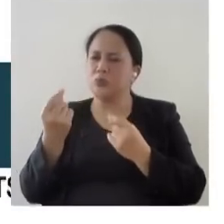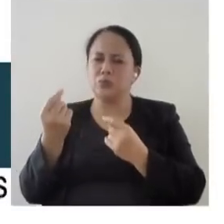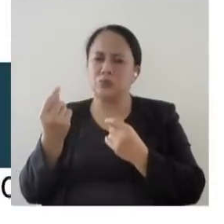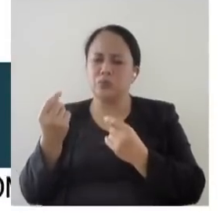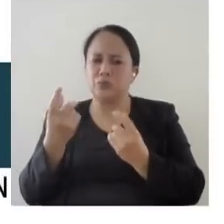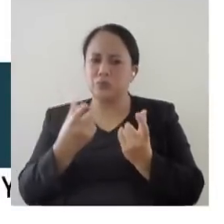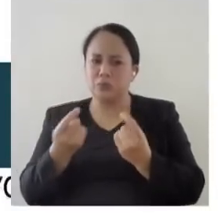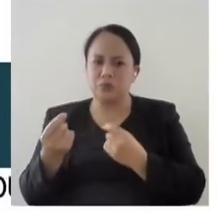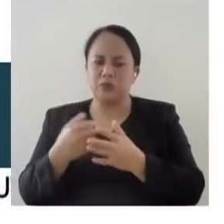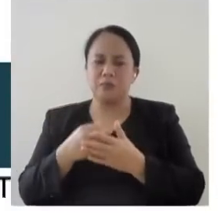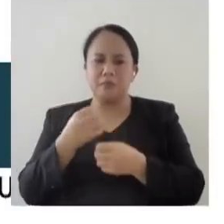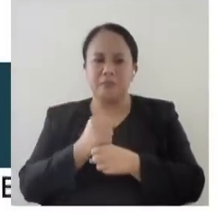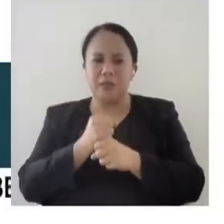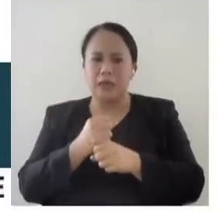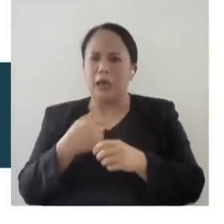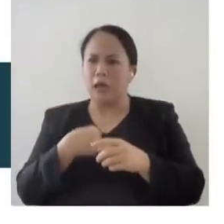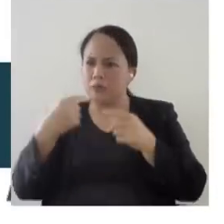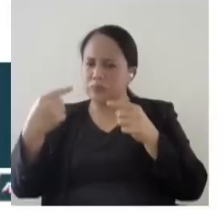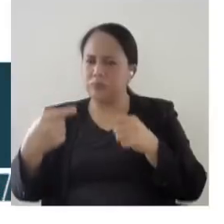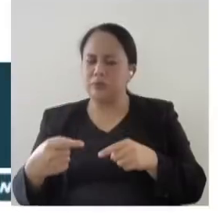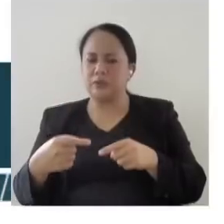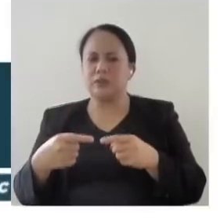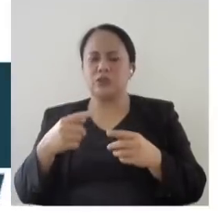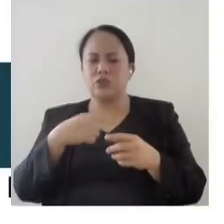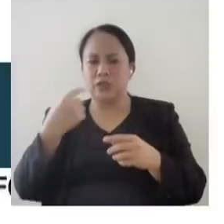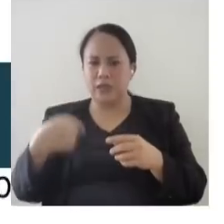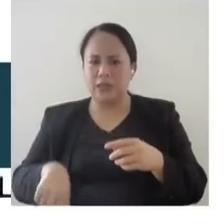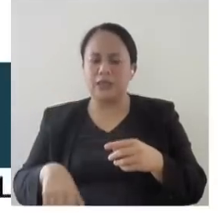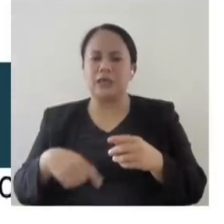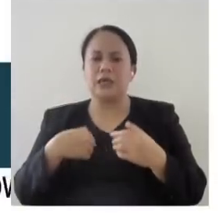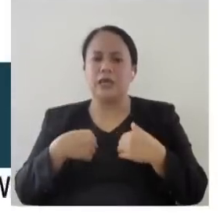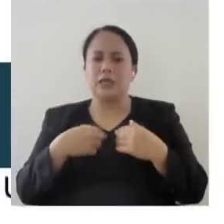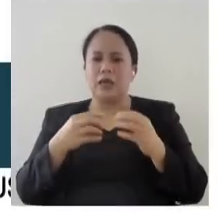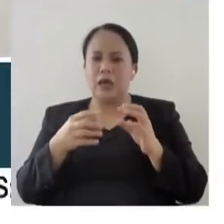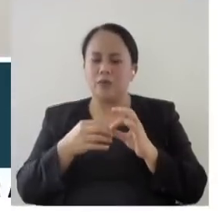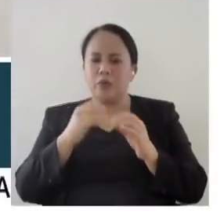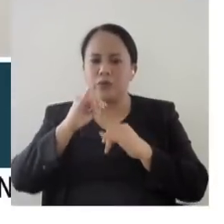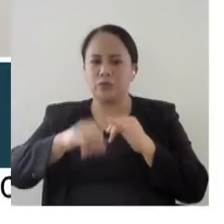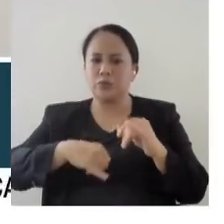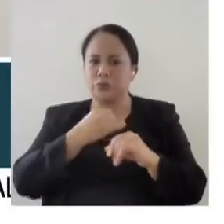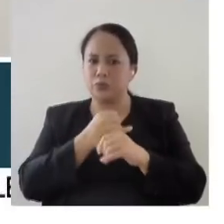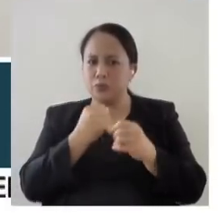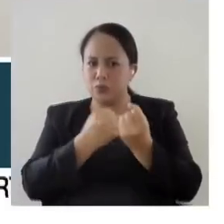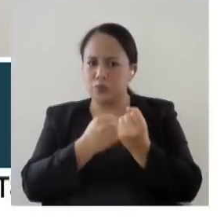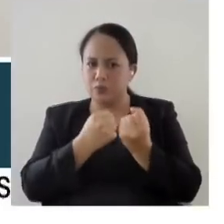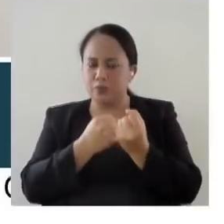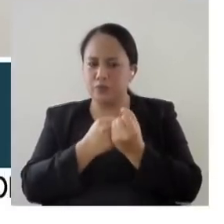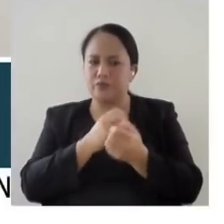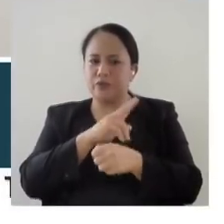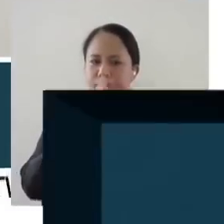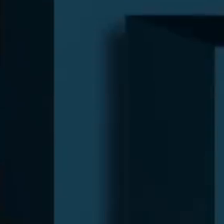making encounters with China public can help rally more international support for the Philippines.